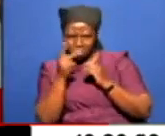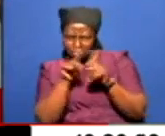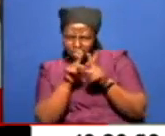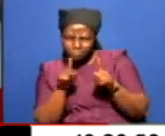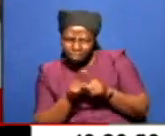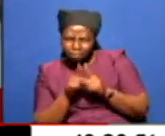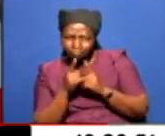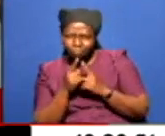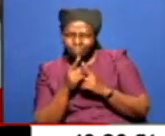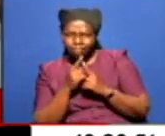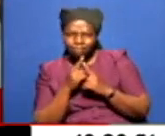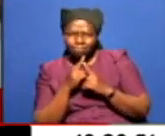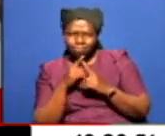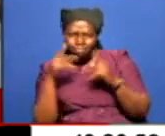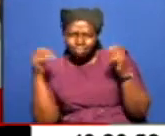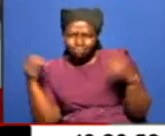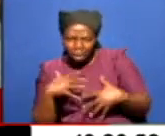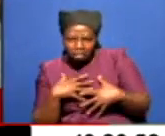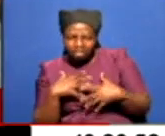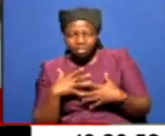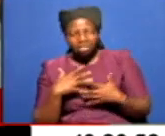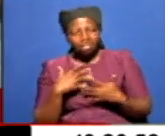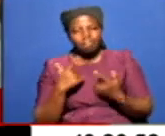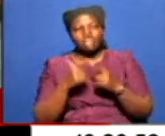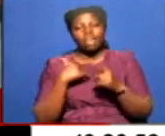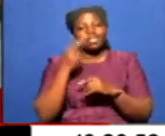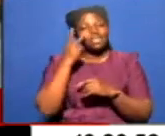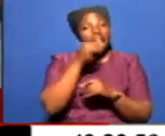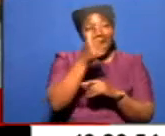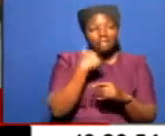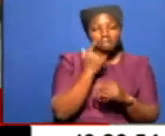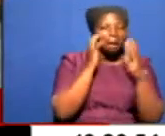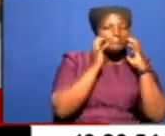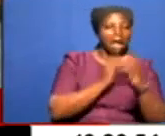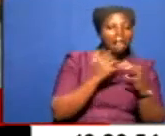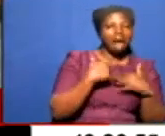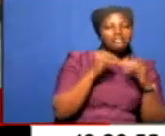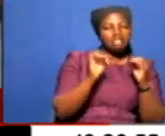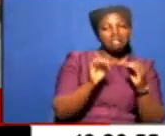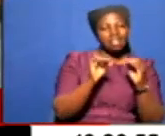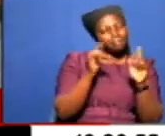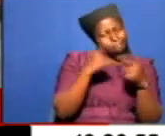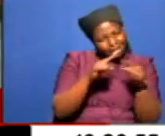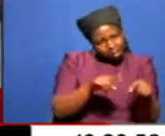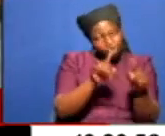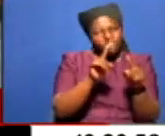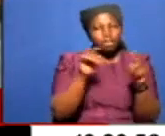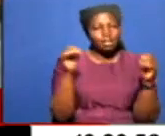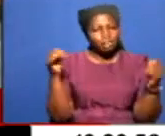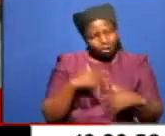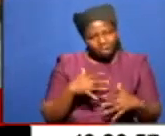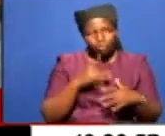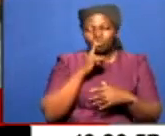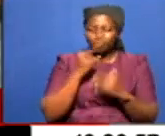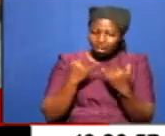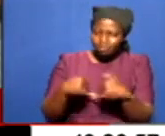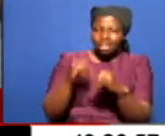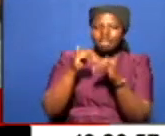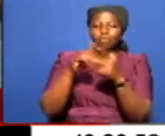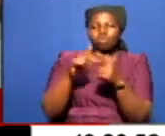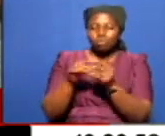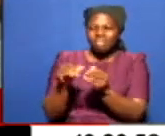people without beards who are terrorists. Yes. And we are trying to demystify that issue of stereotyping. Mm-hmm.